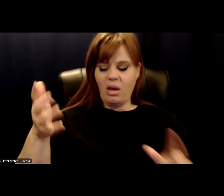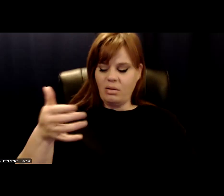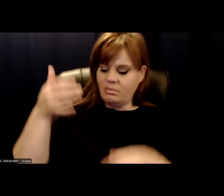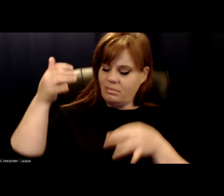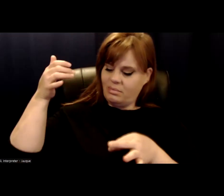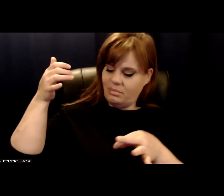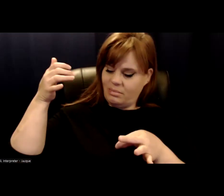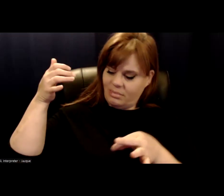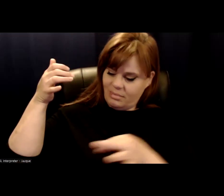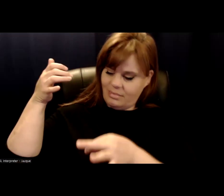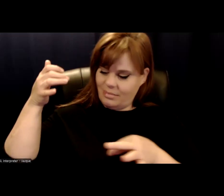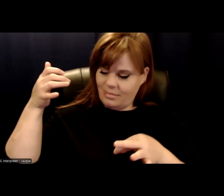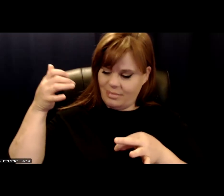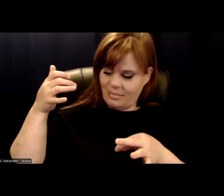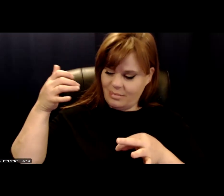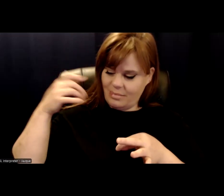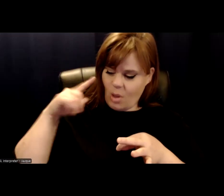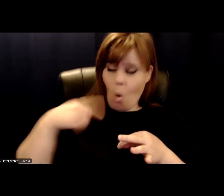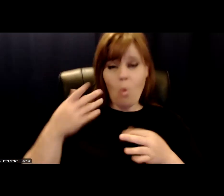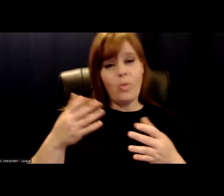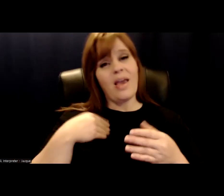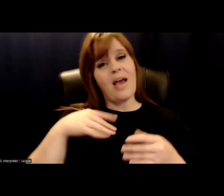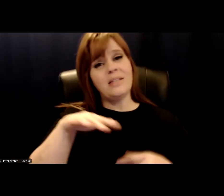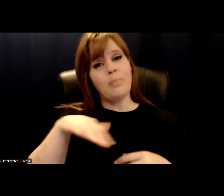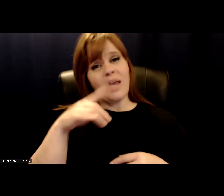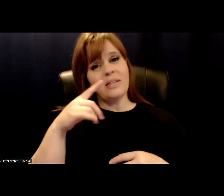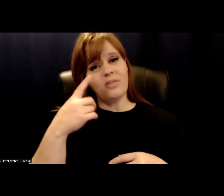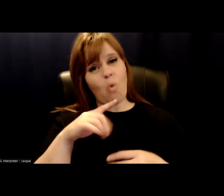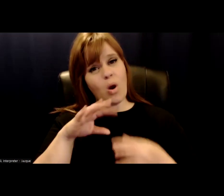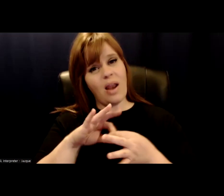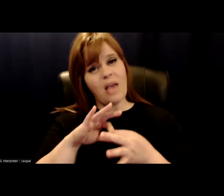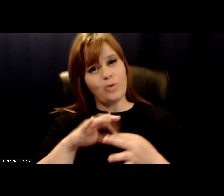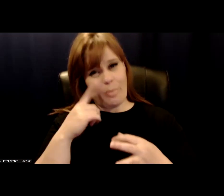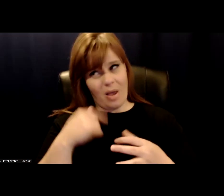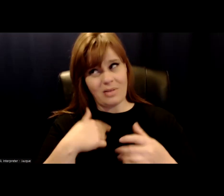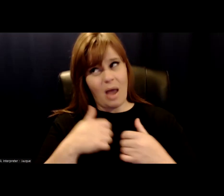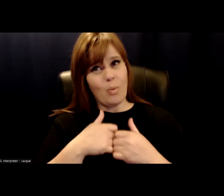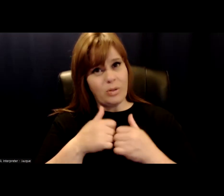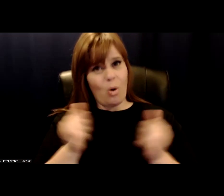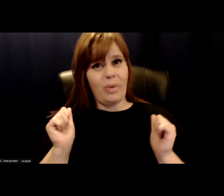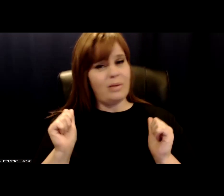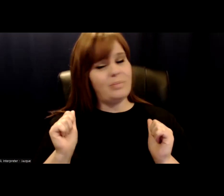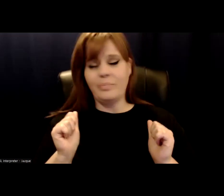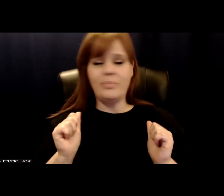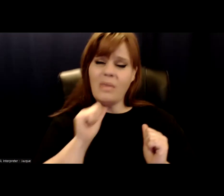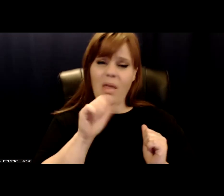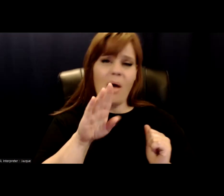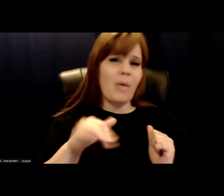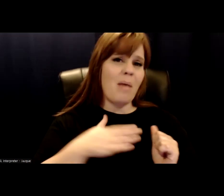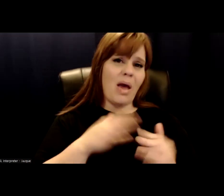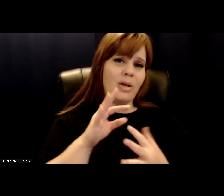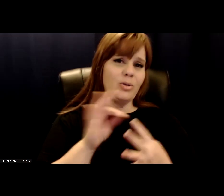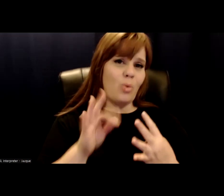space because I was open. And it wasn't by choice. I was open because